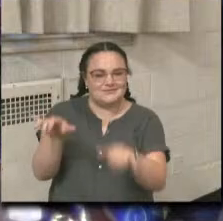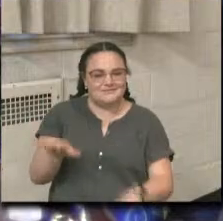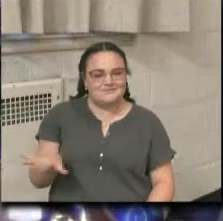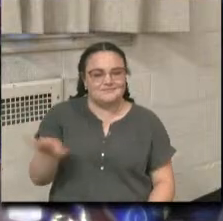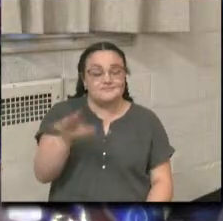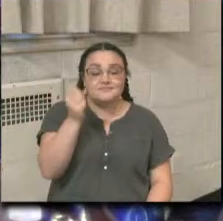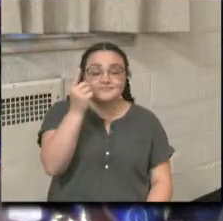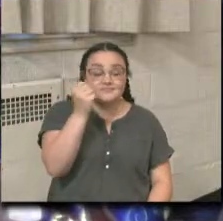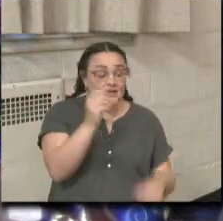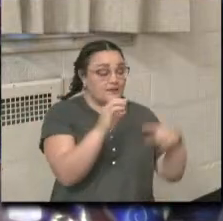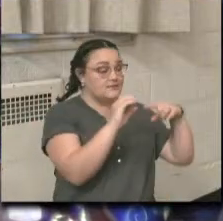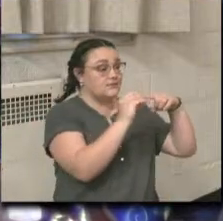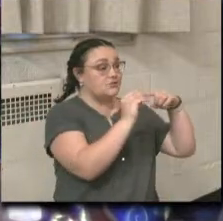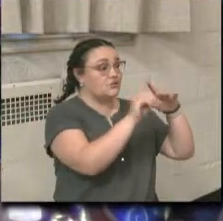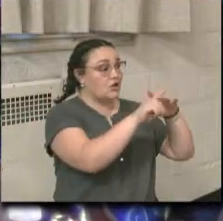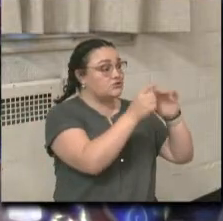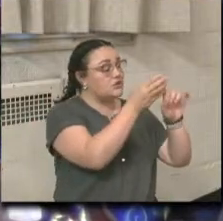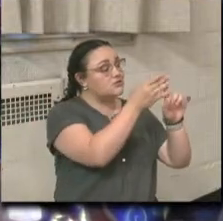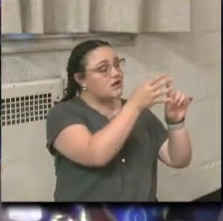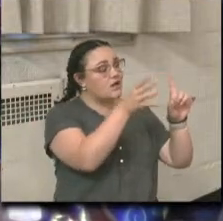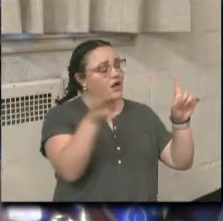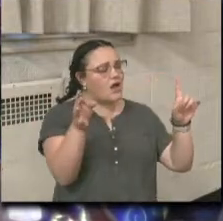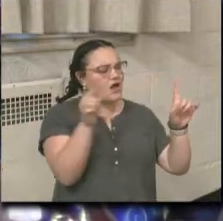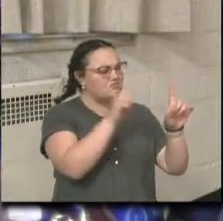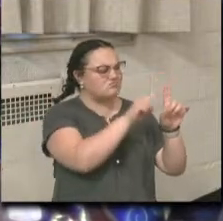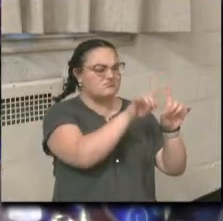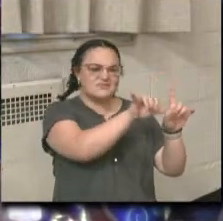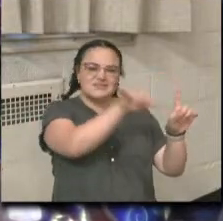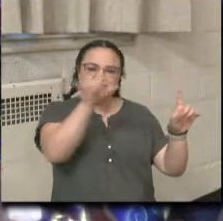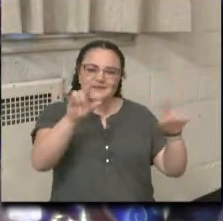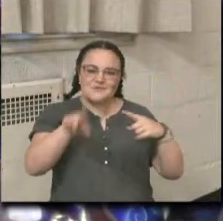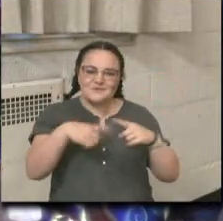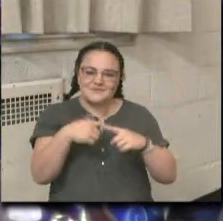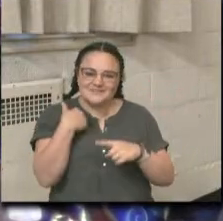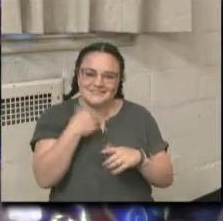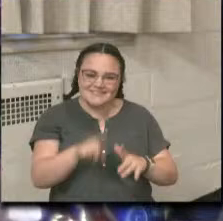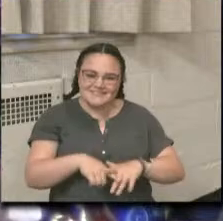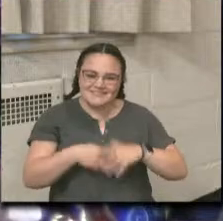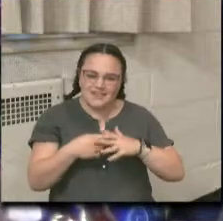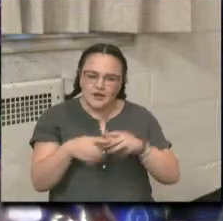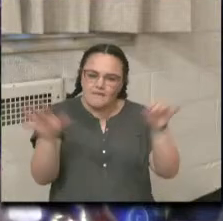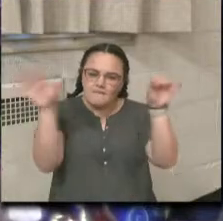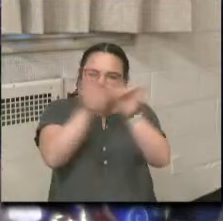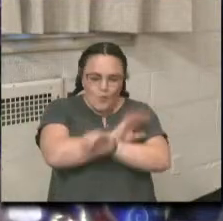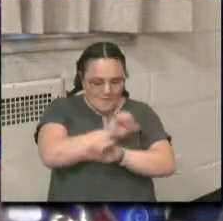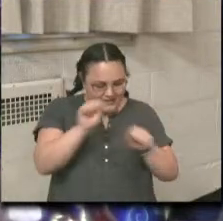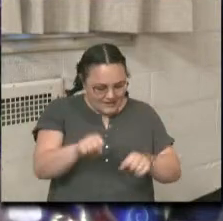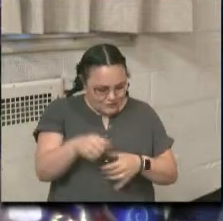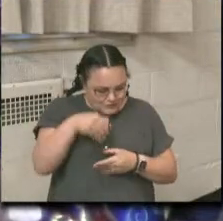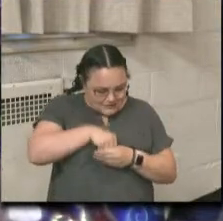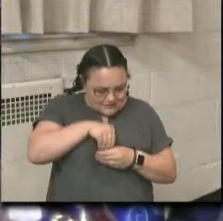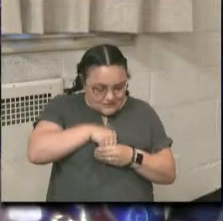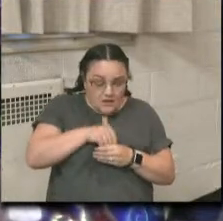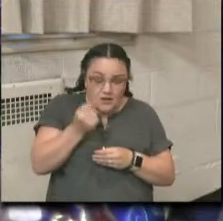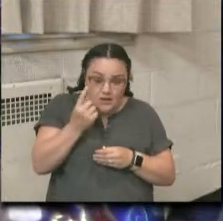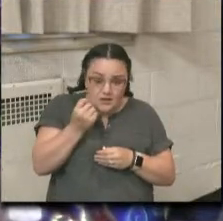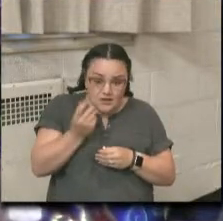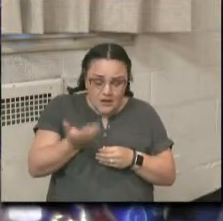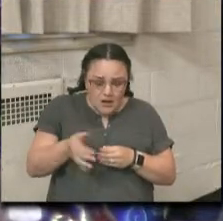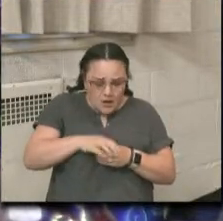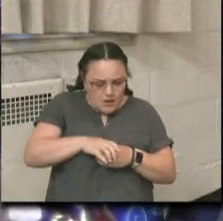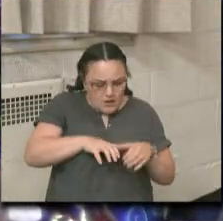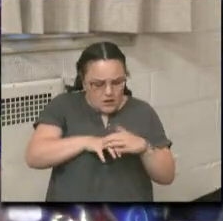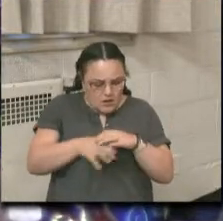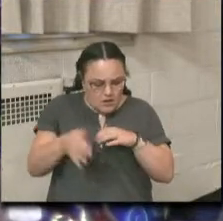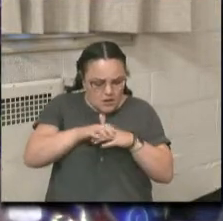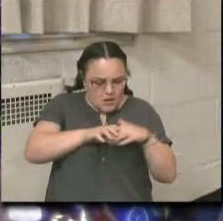it starts its life, is much like each of us, full of potential, surrounded by layers that protect and nurture it.